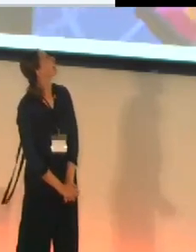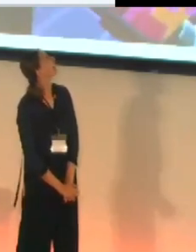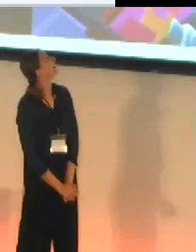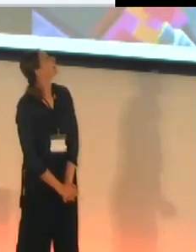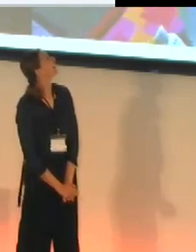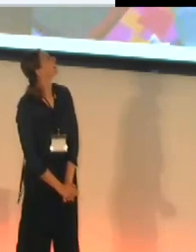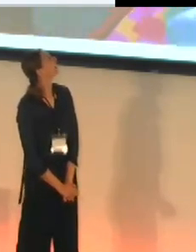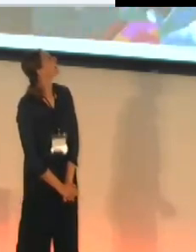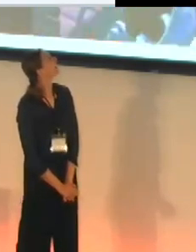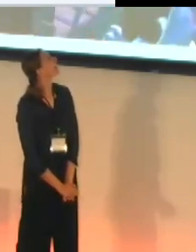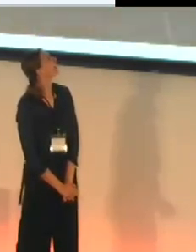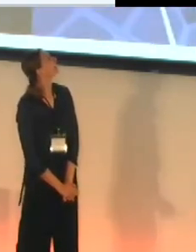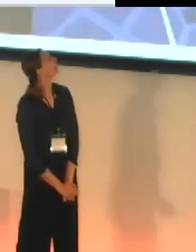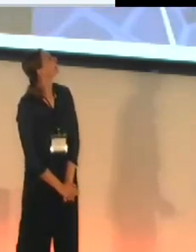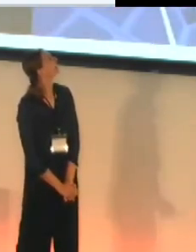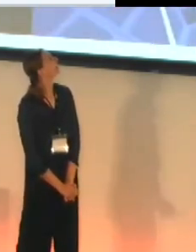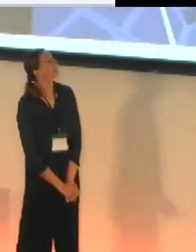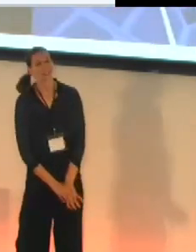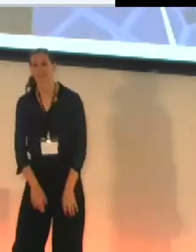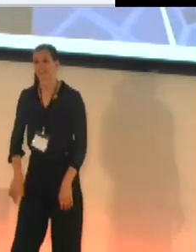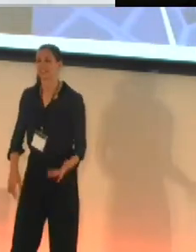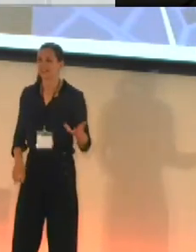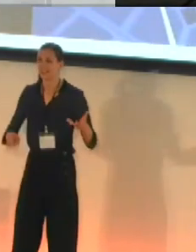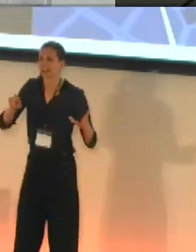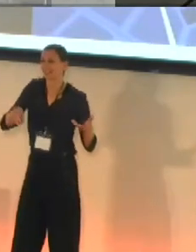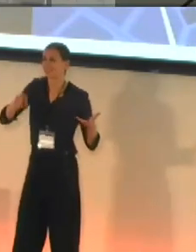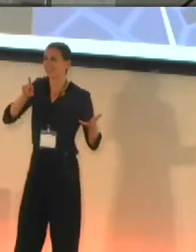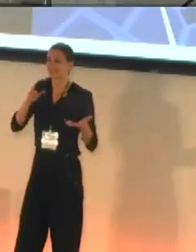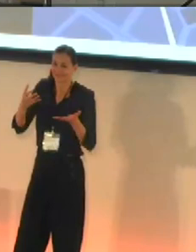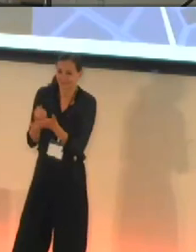Gotta explore with all those possible VR dance moves when you only have arms.